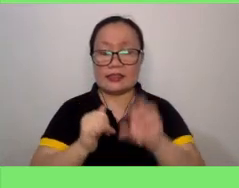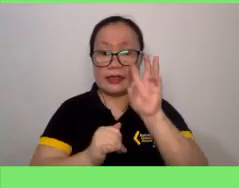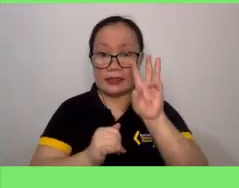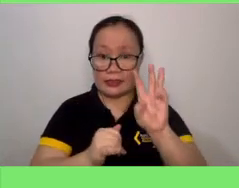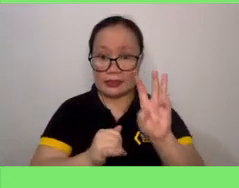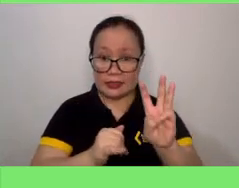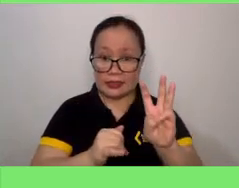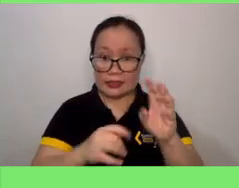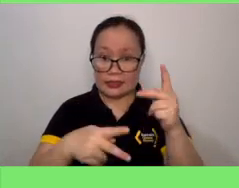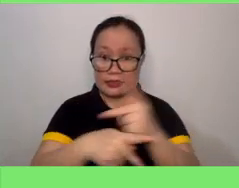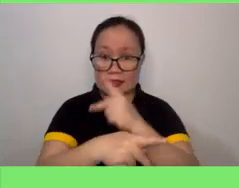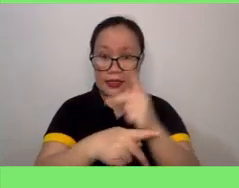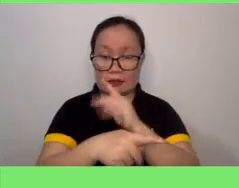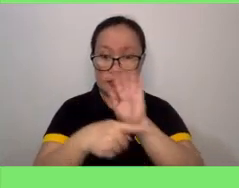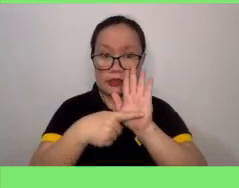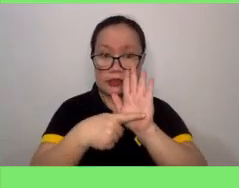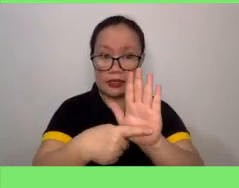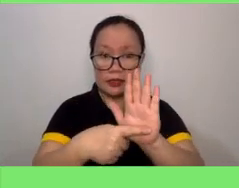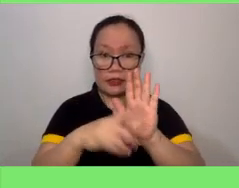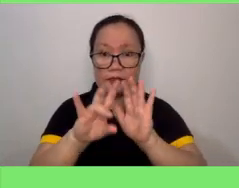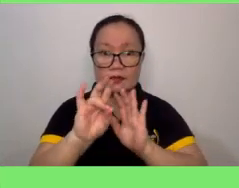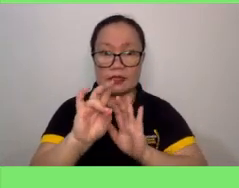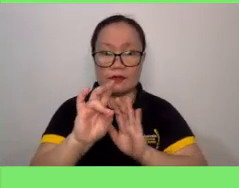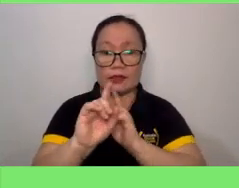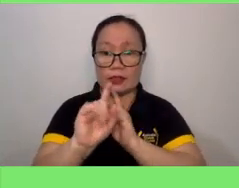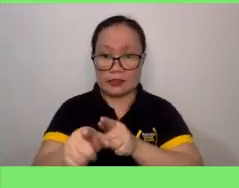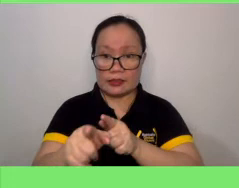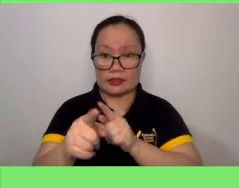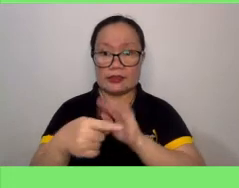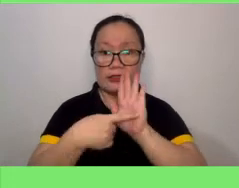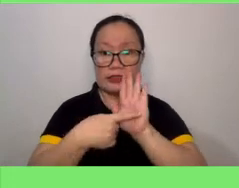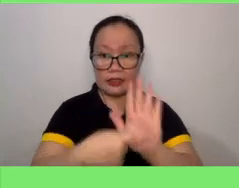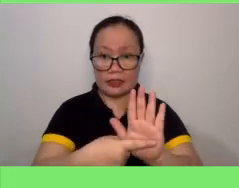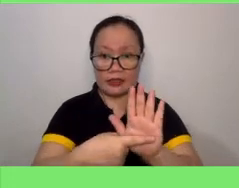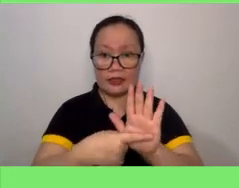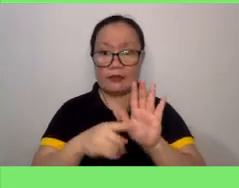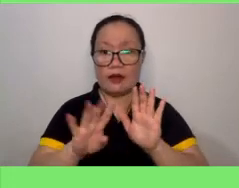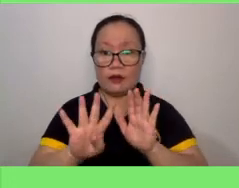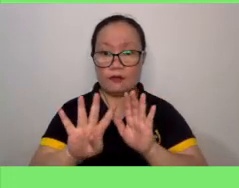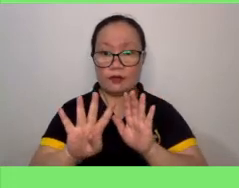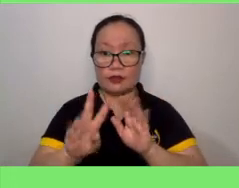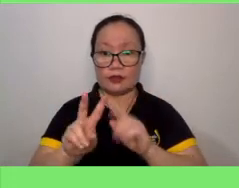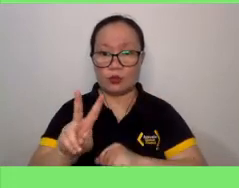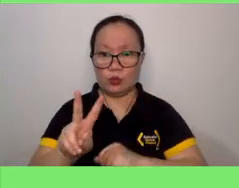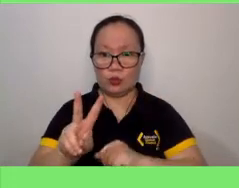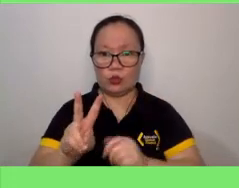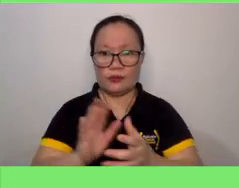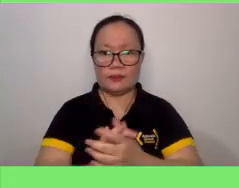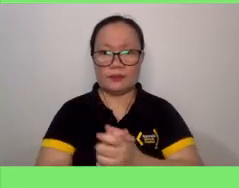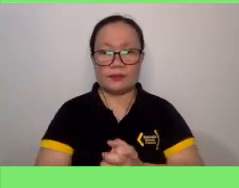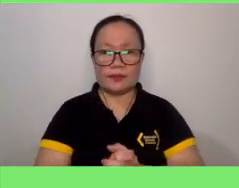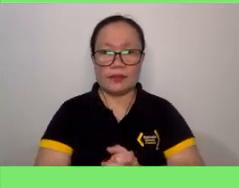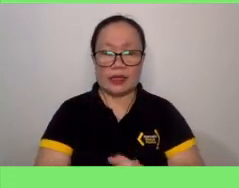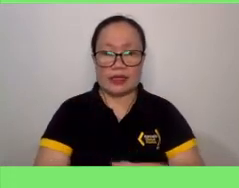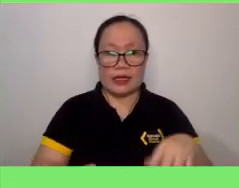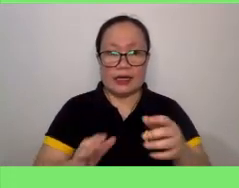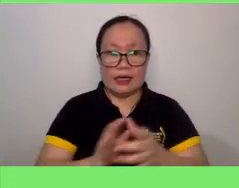Recall natin yung rules natin ng multiplication. Pag different signs, negative. Pag same sign, positive.